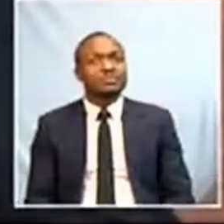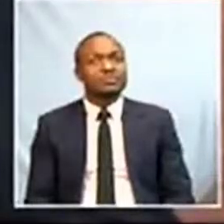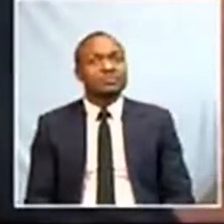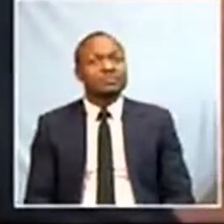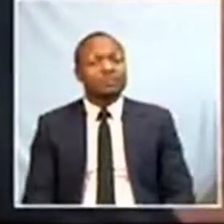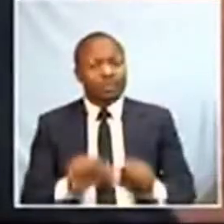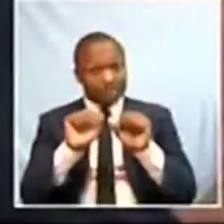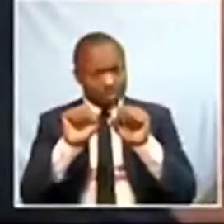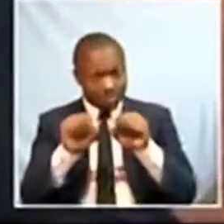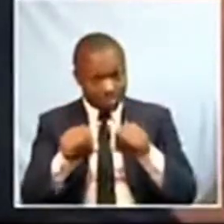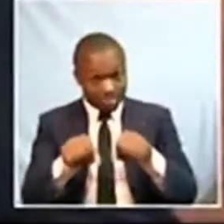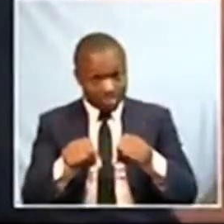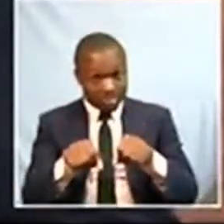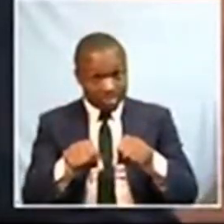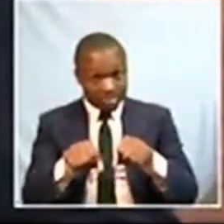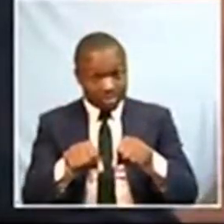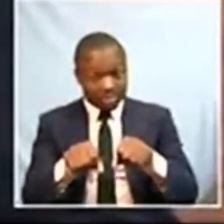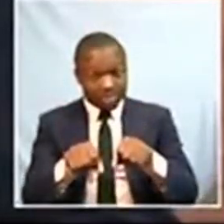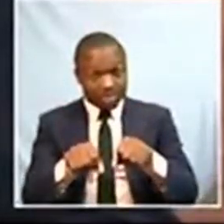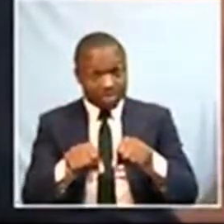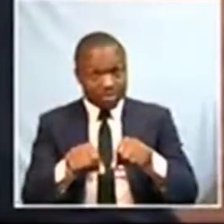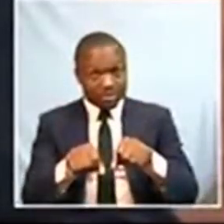You may exempt this year.